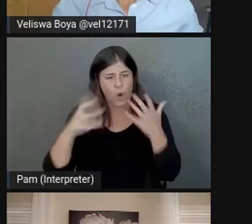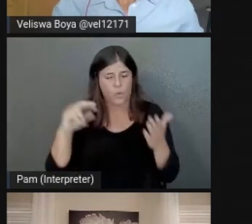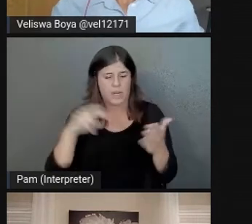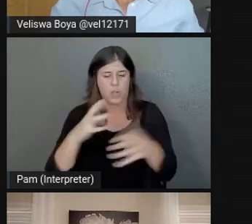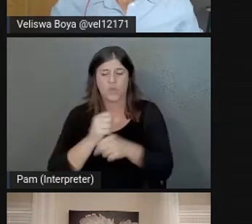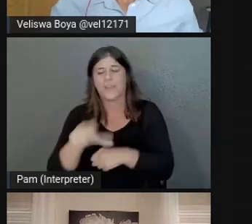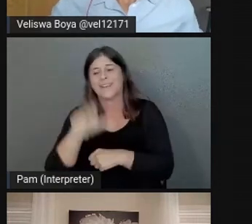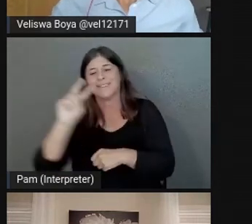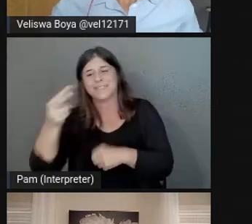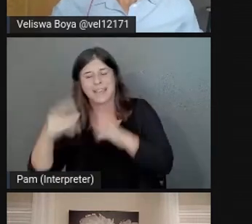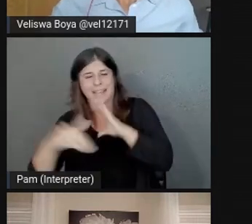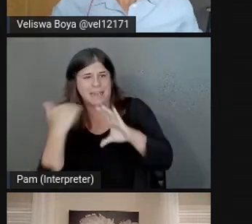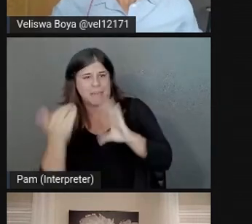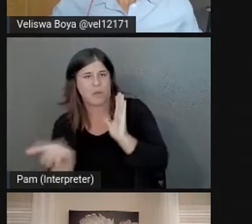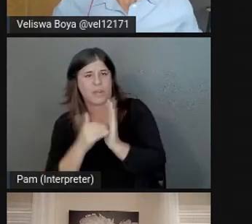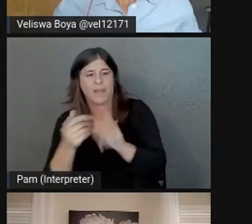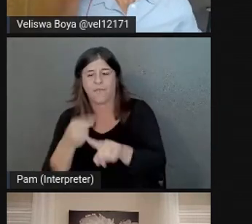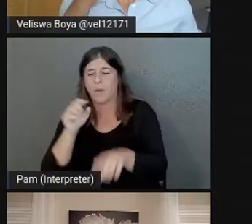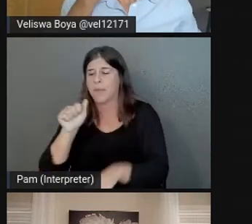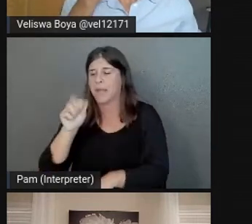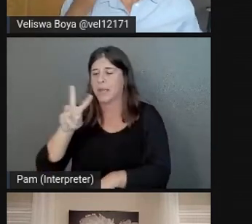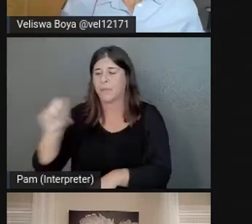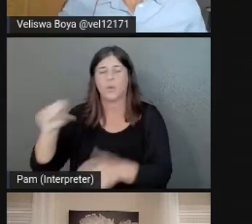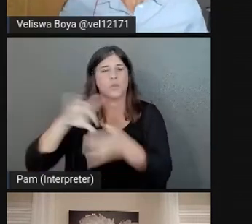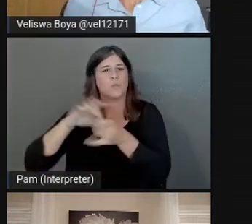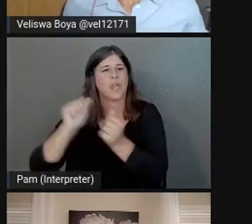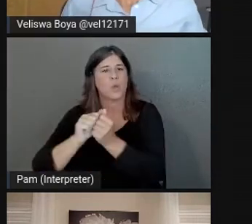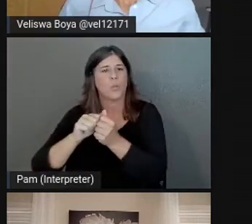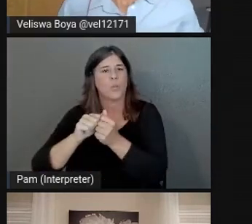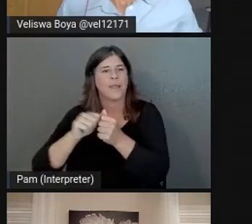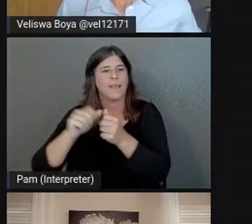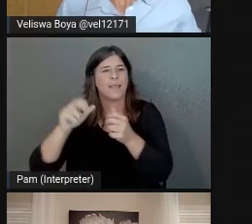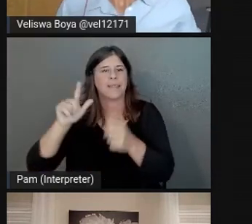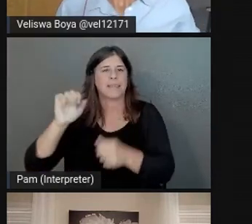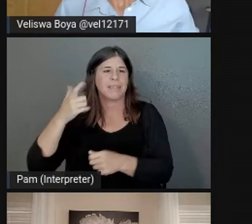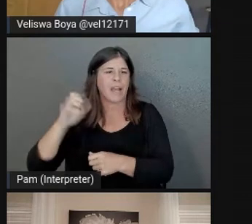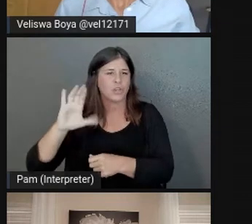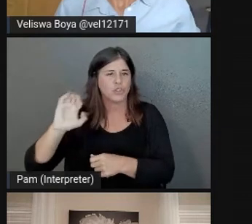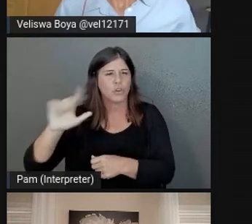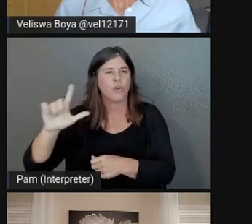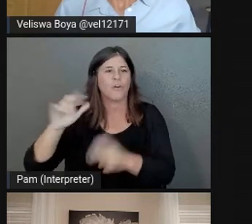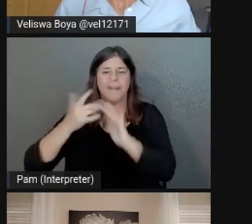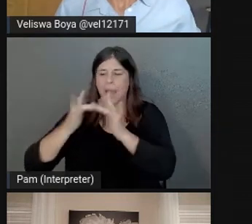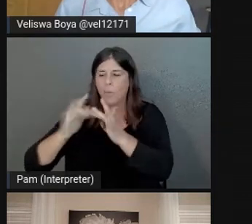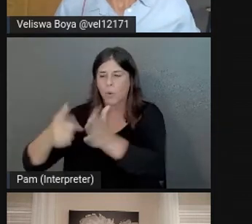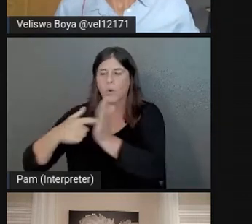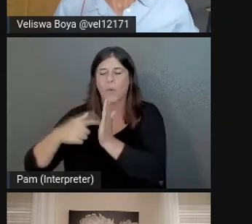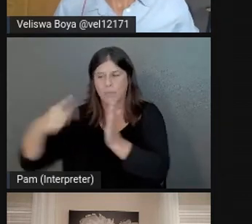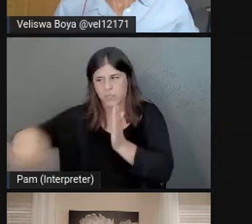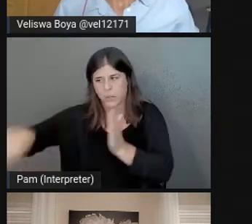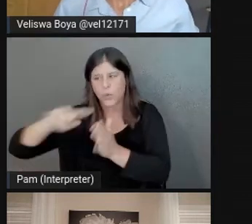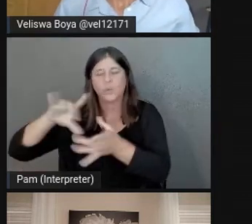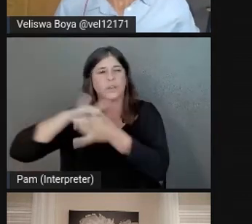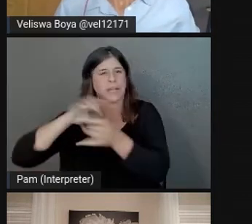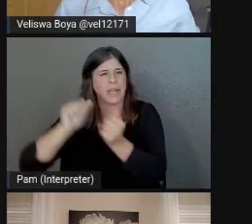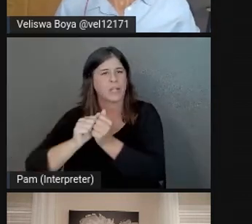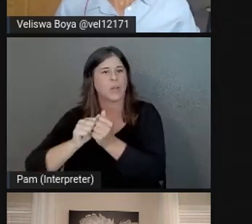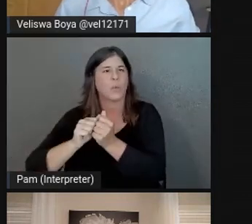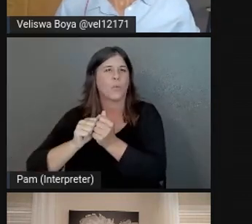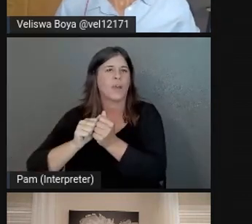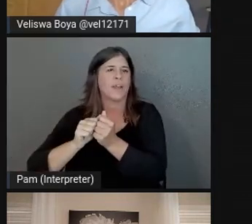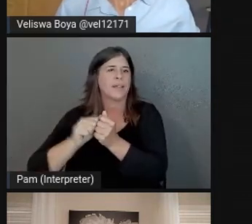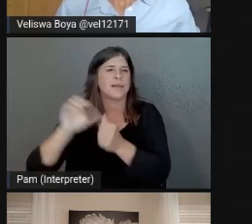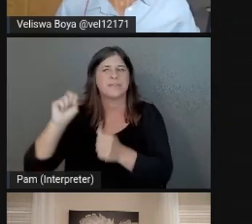email that gets sent from AWS regarding the logical networking requirements. And so those requirements are associated with things such as the